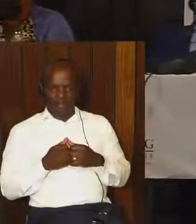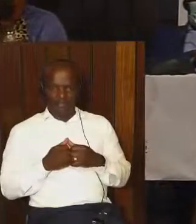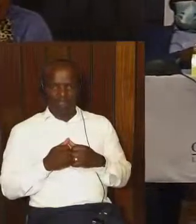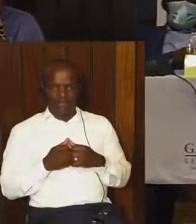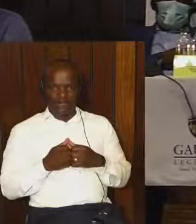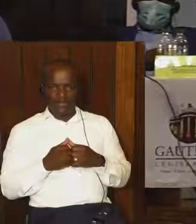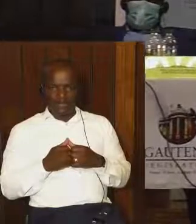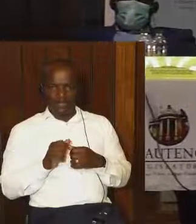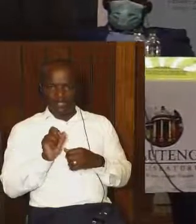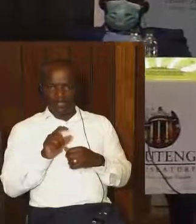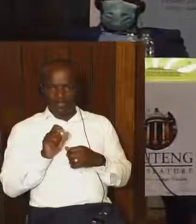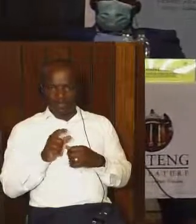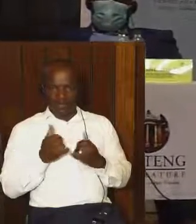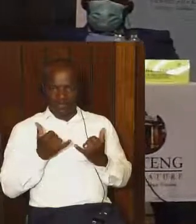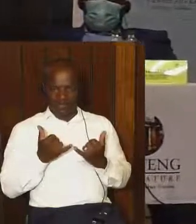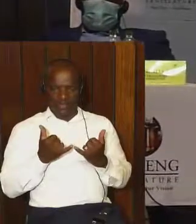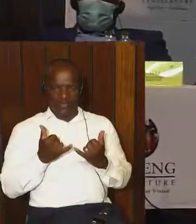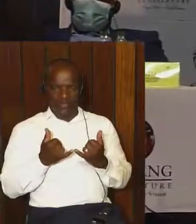That's where we are.